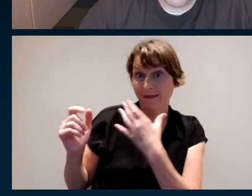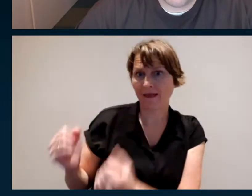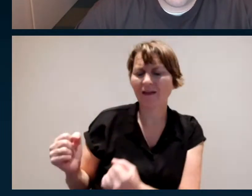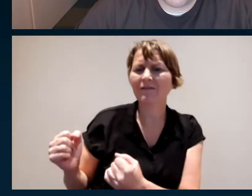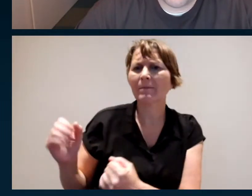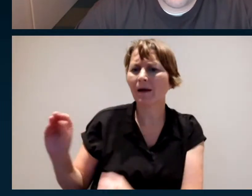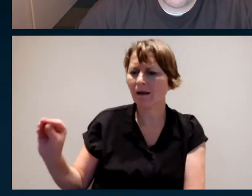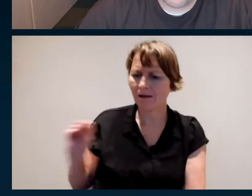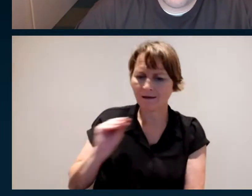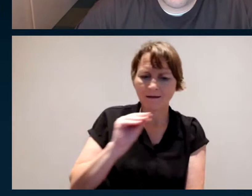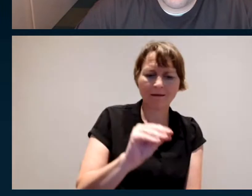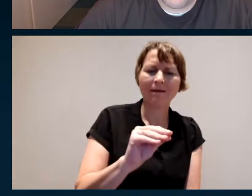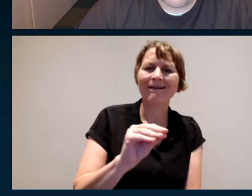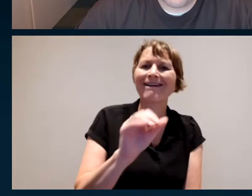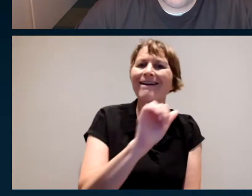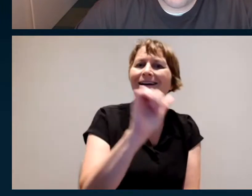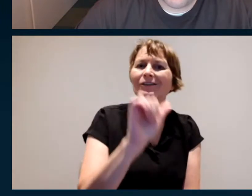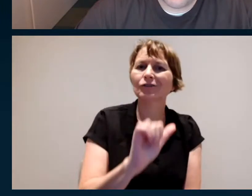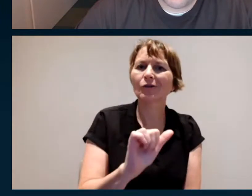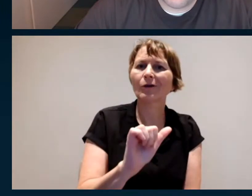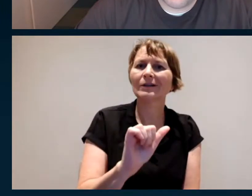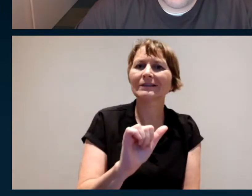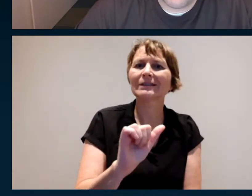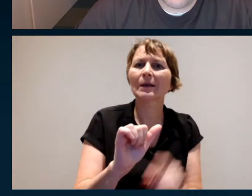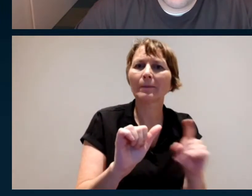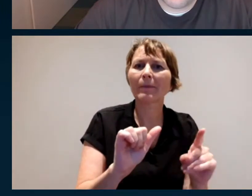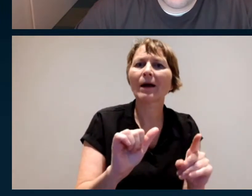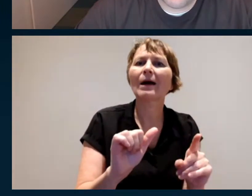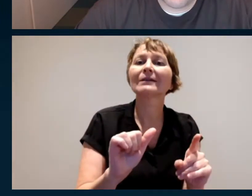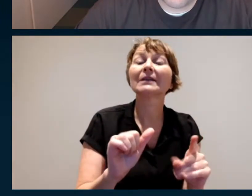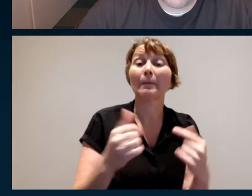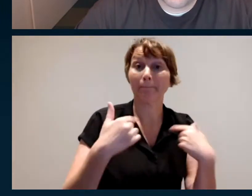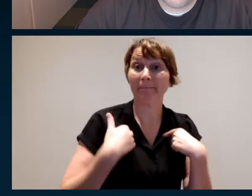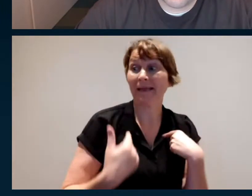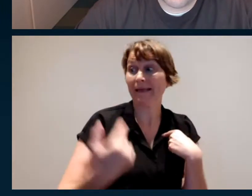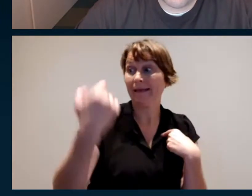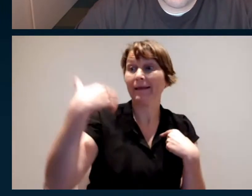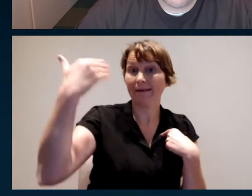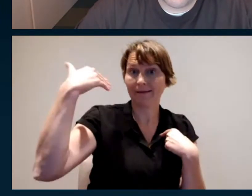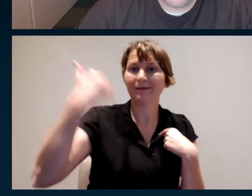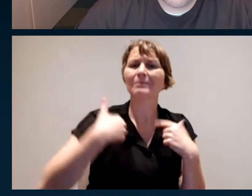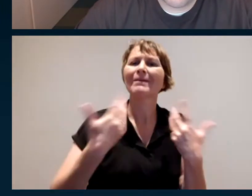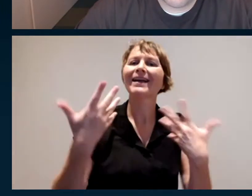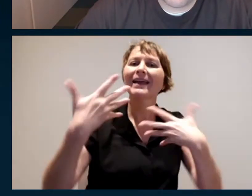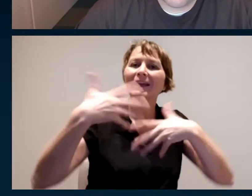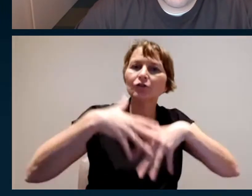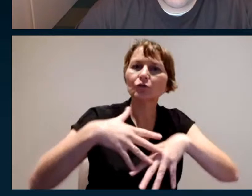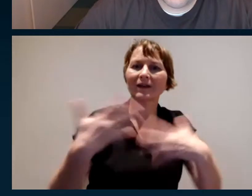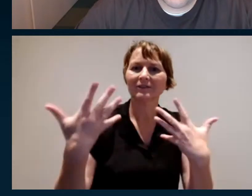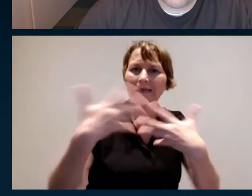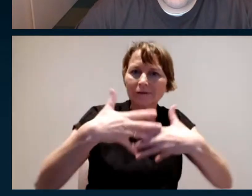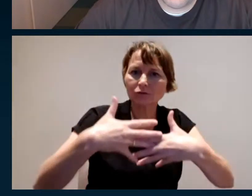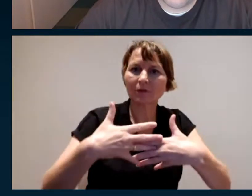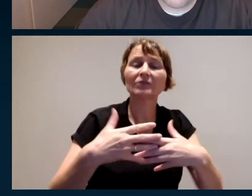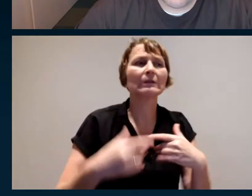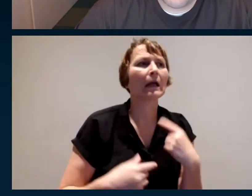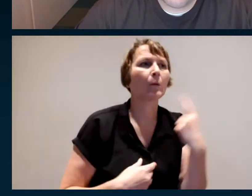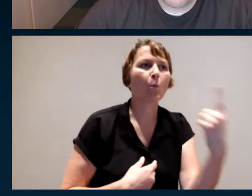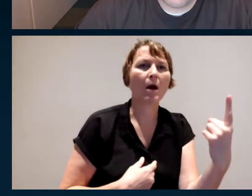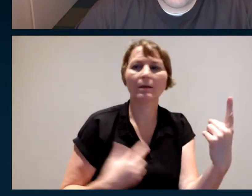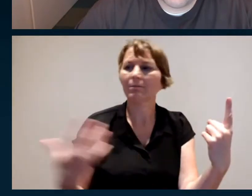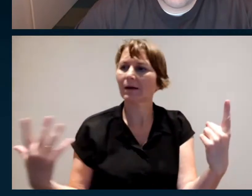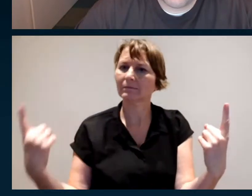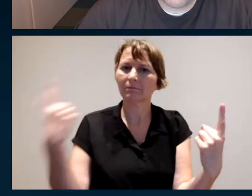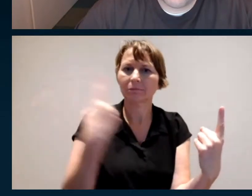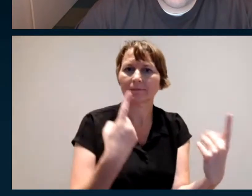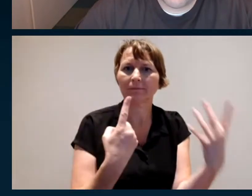you orchestrate stuff. I come from integration background as well, and I try to link and mix up stuff. And okay, there you